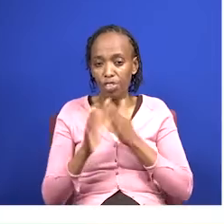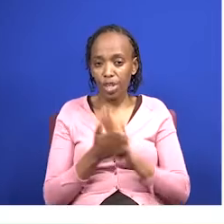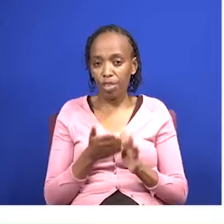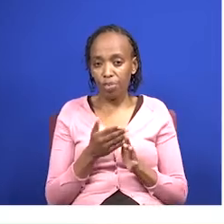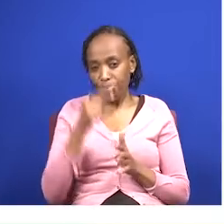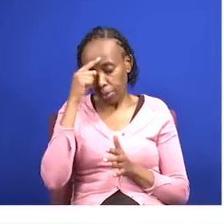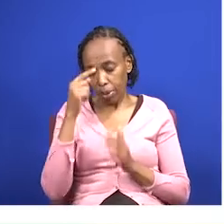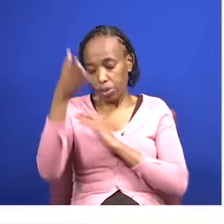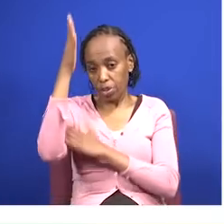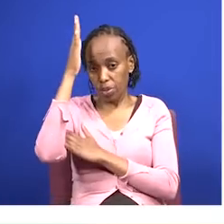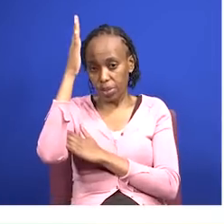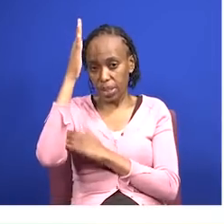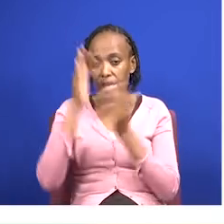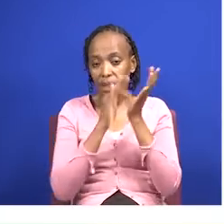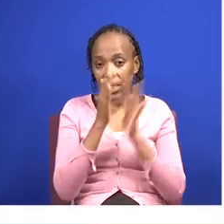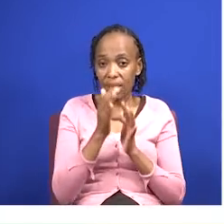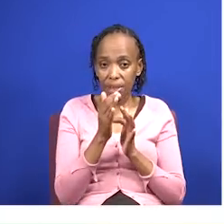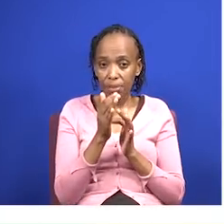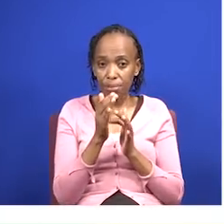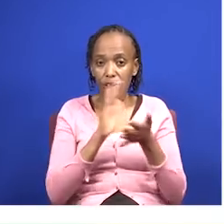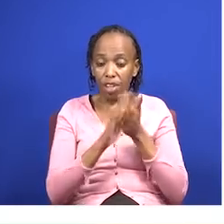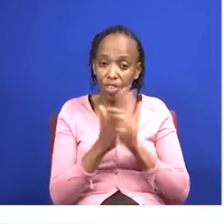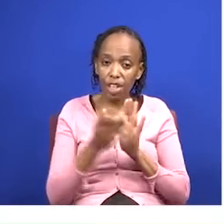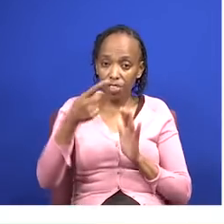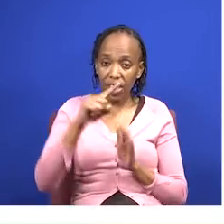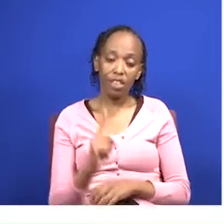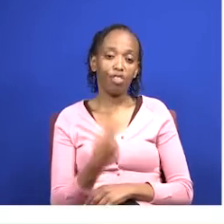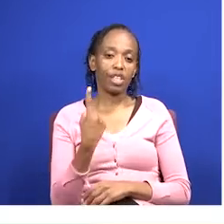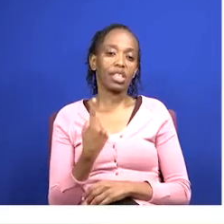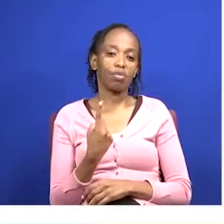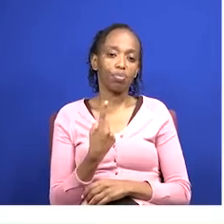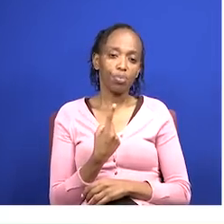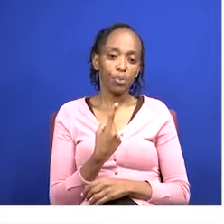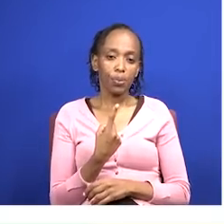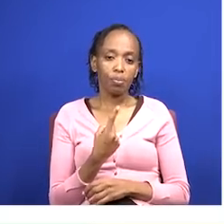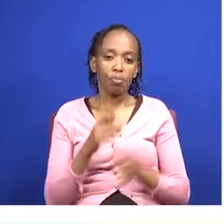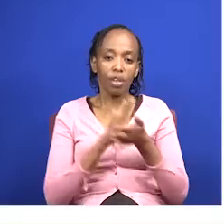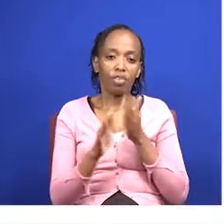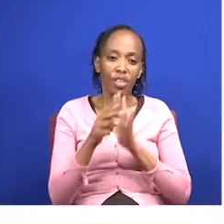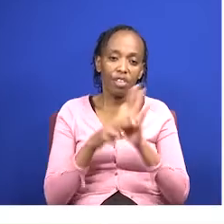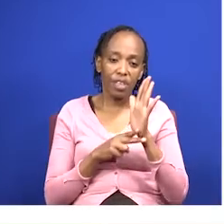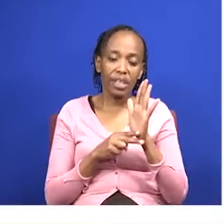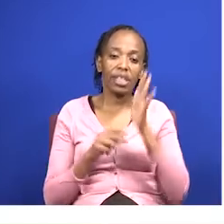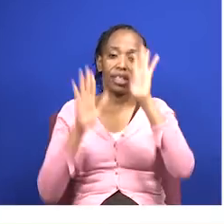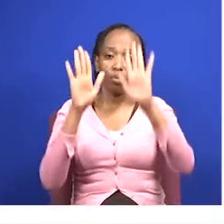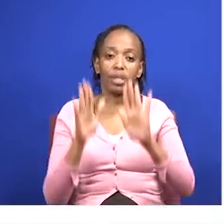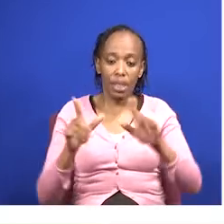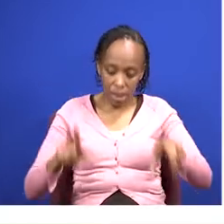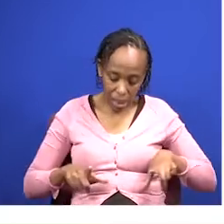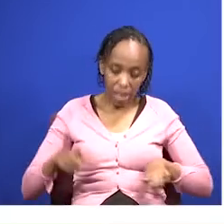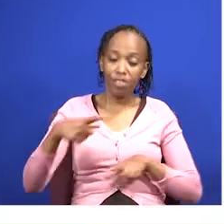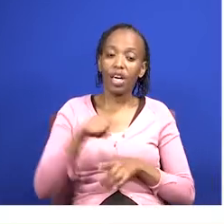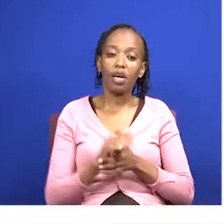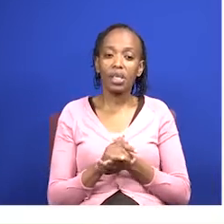We forgive because God, Jesus, forgave us first. Forgiveness is very important